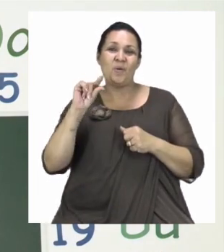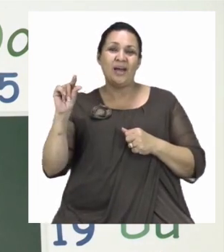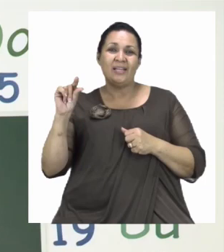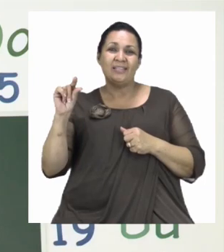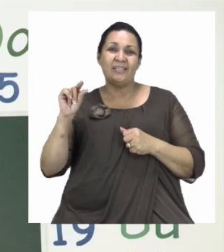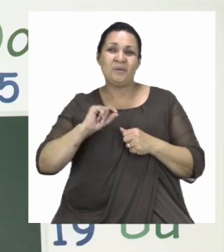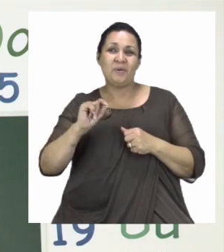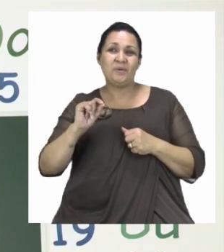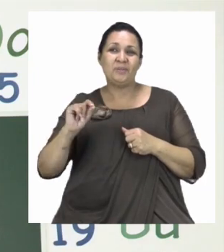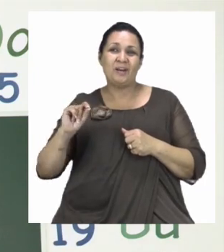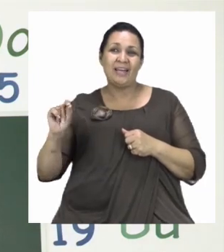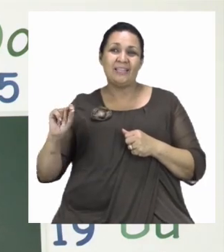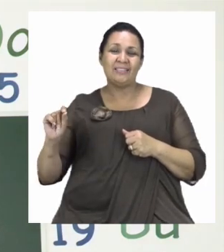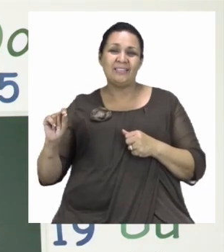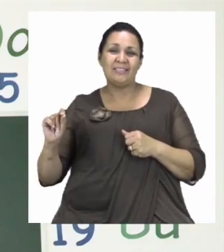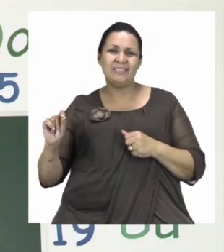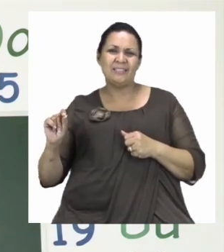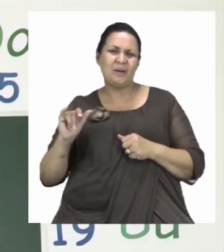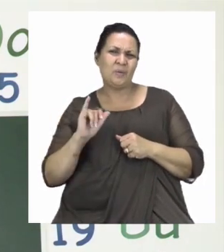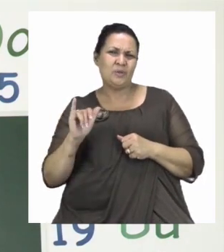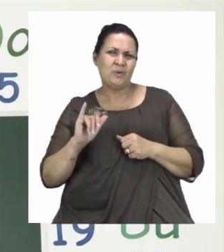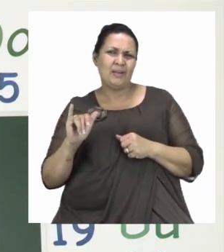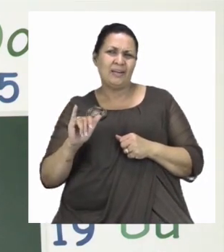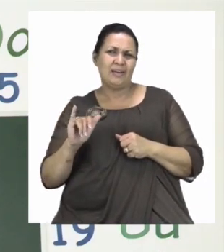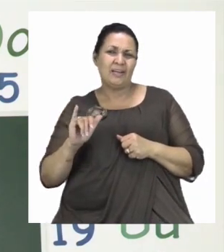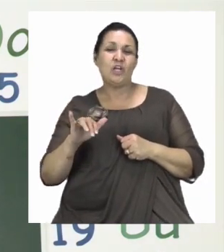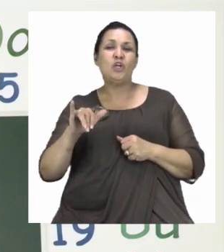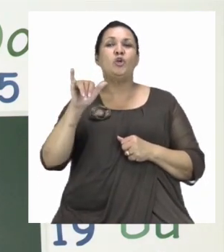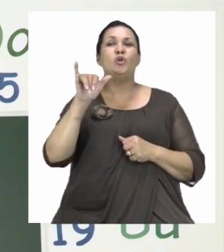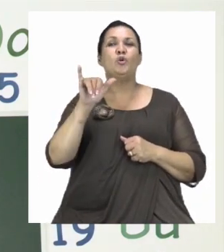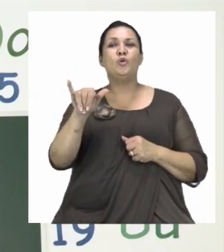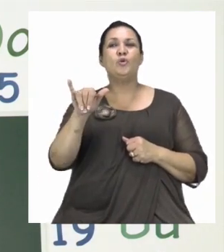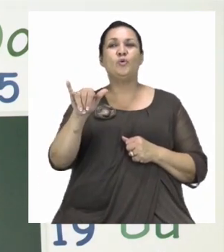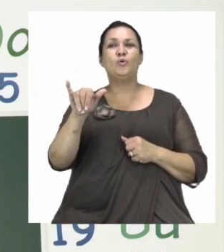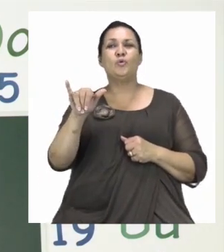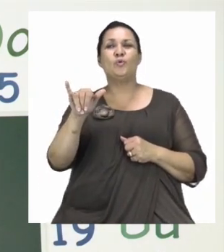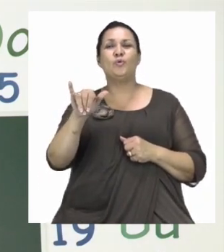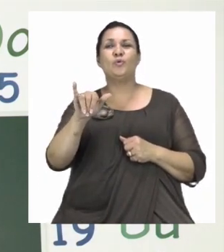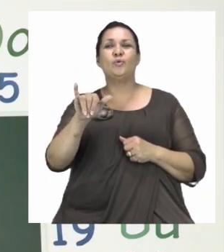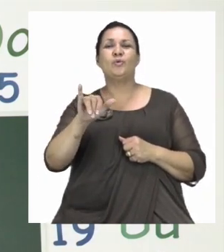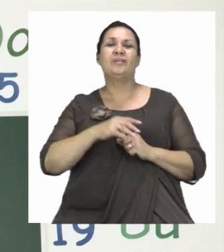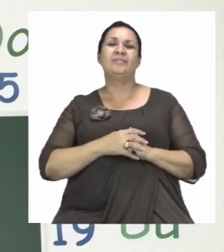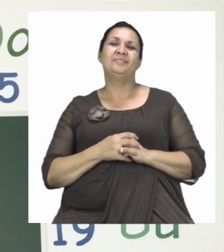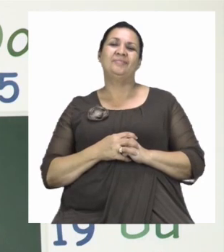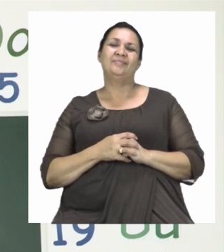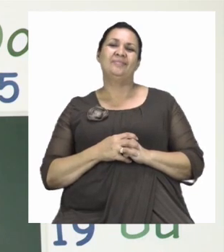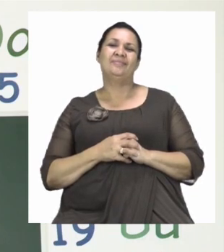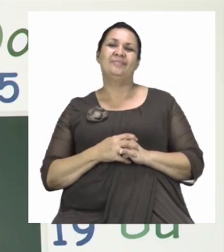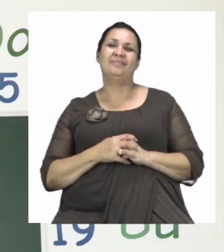write is the word you. You.